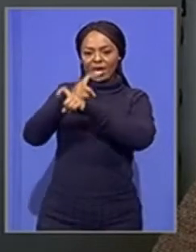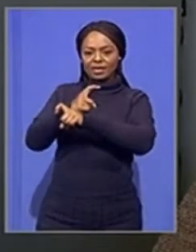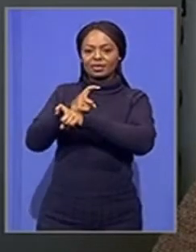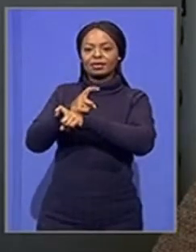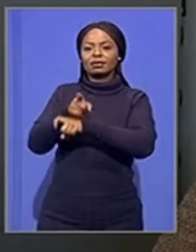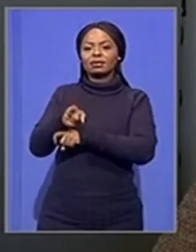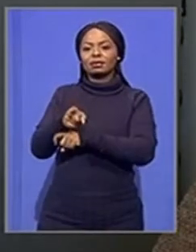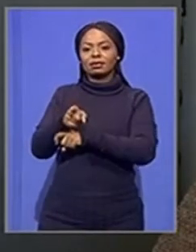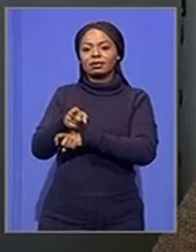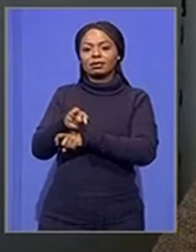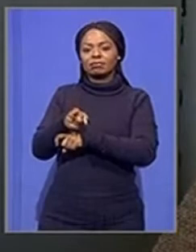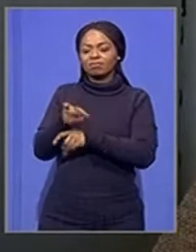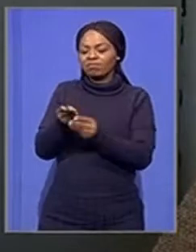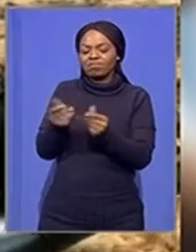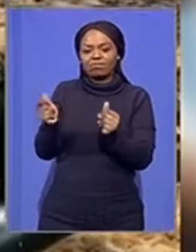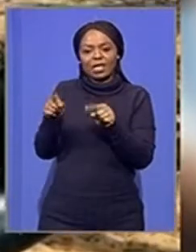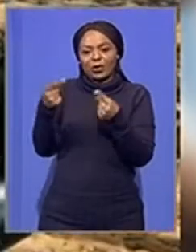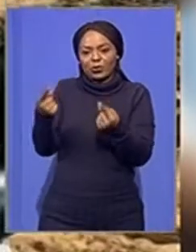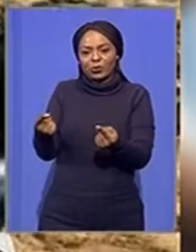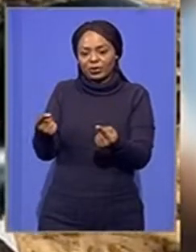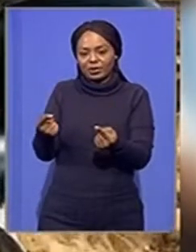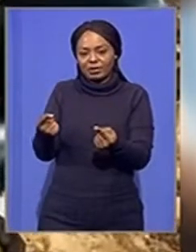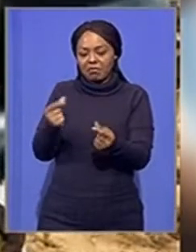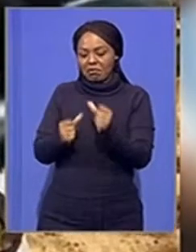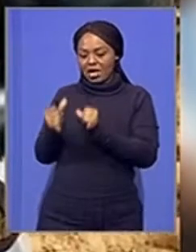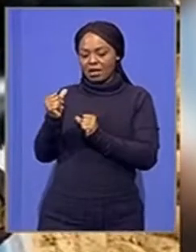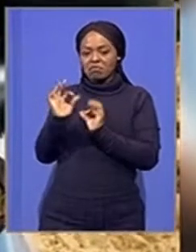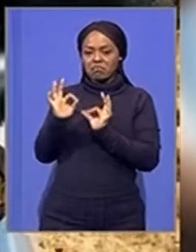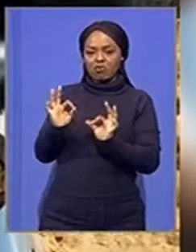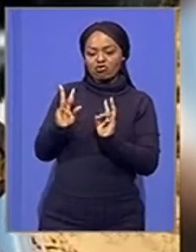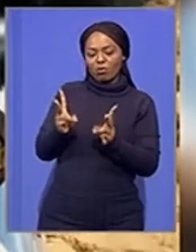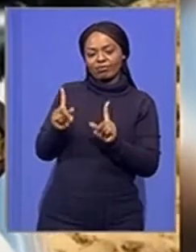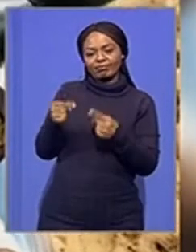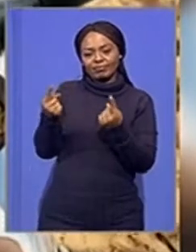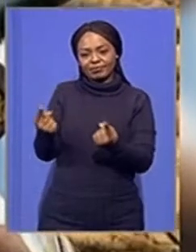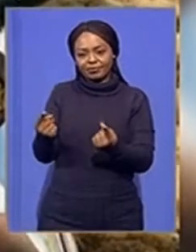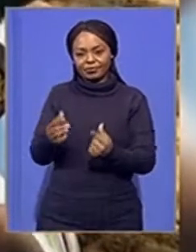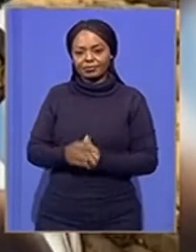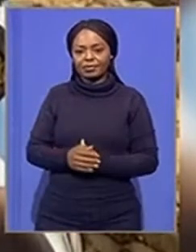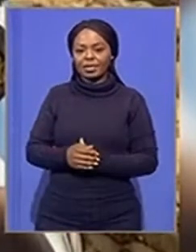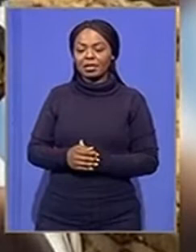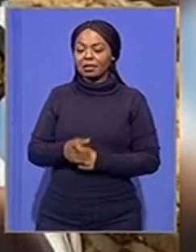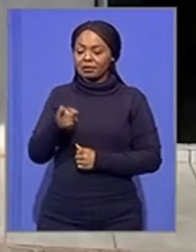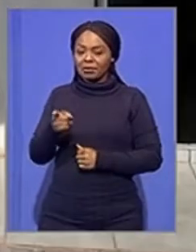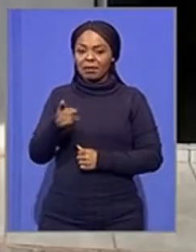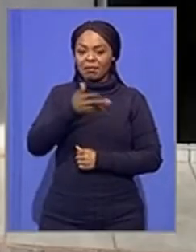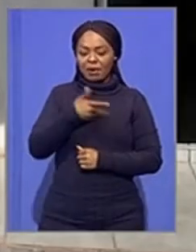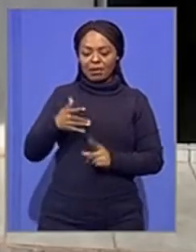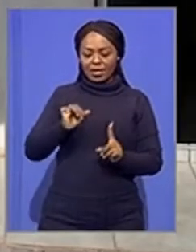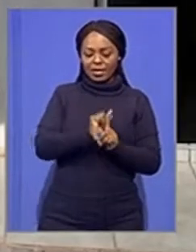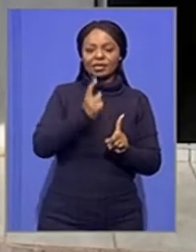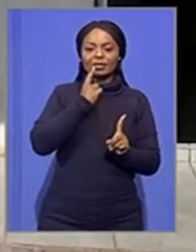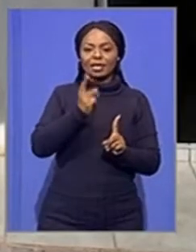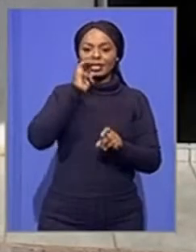very limited expertise into treating it. Maya phetogo o ngoreiswa ke hore mora hae o tlameha ho fumana pheko ka